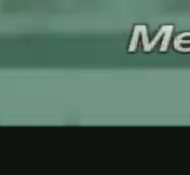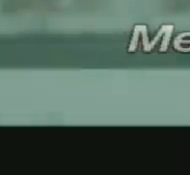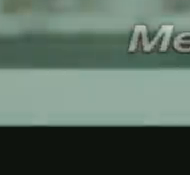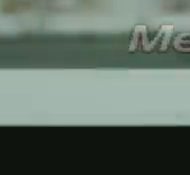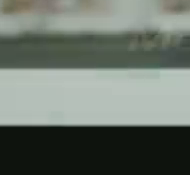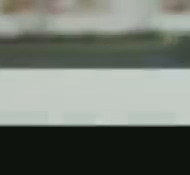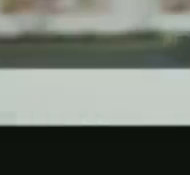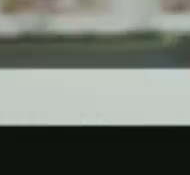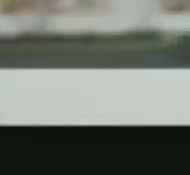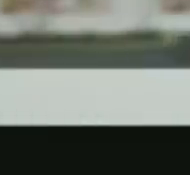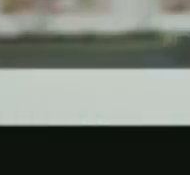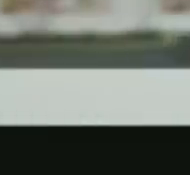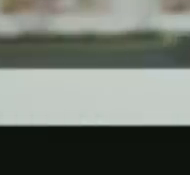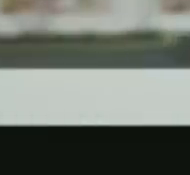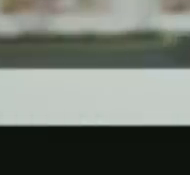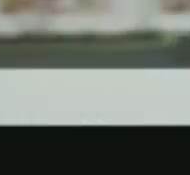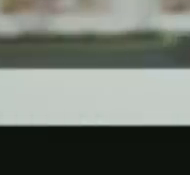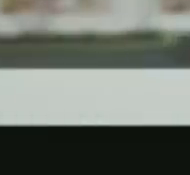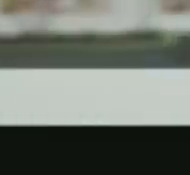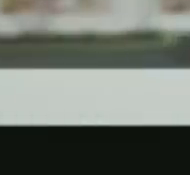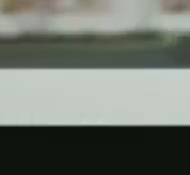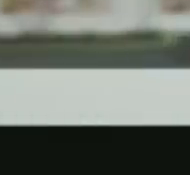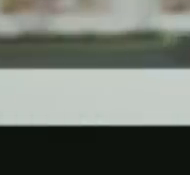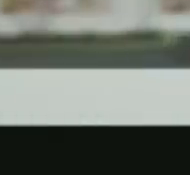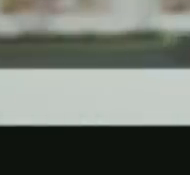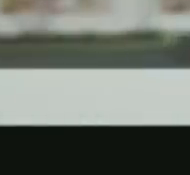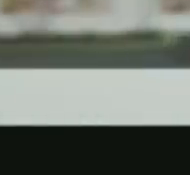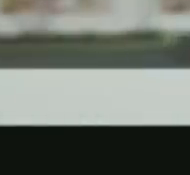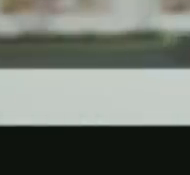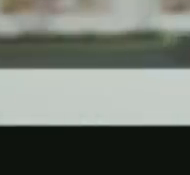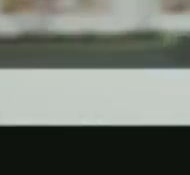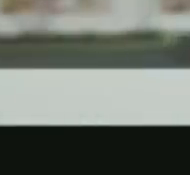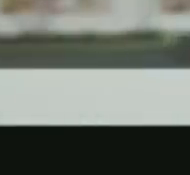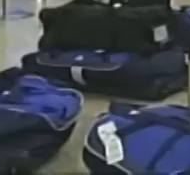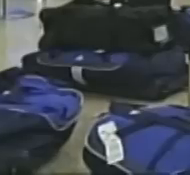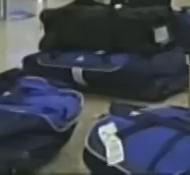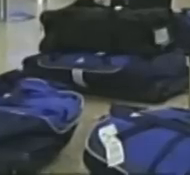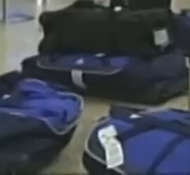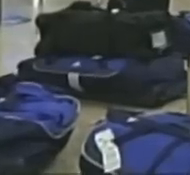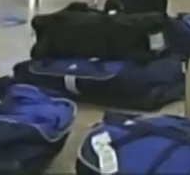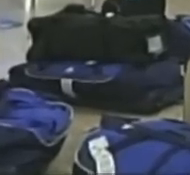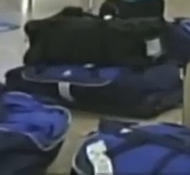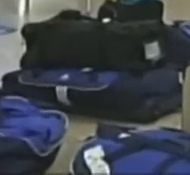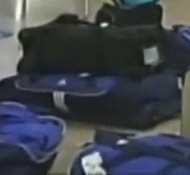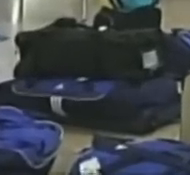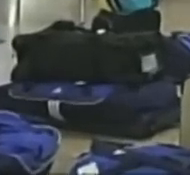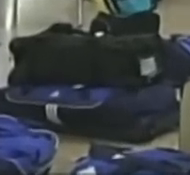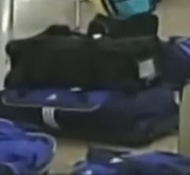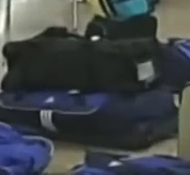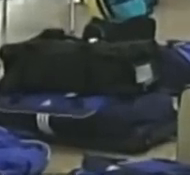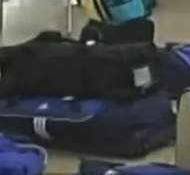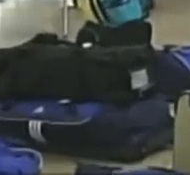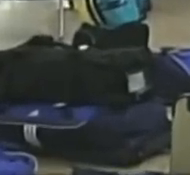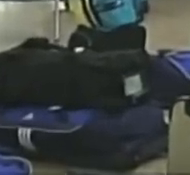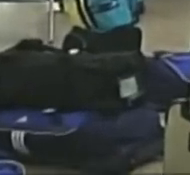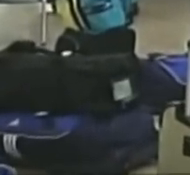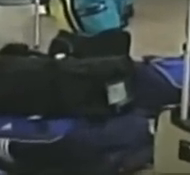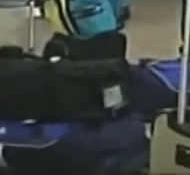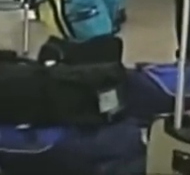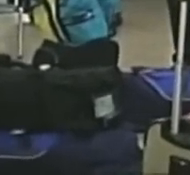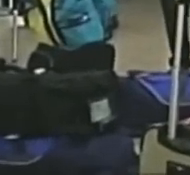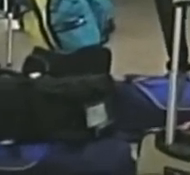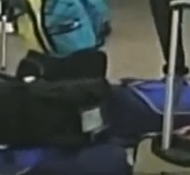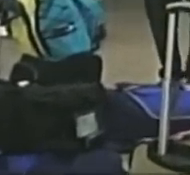Colombia is brought to you by Phil's Food Service. And it all started here at Lagos International